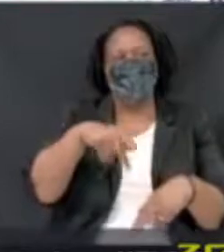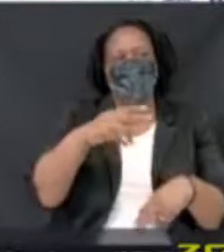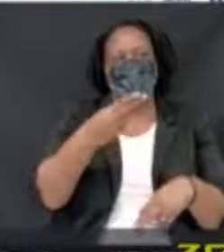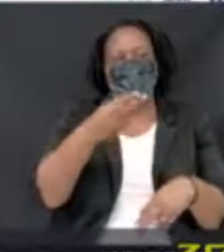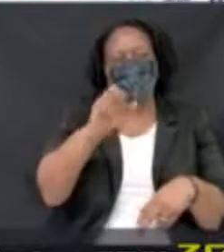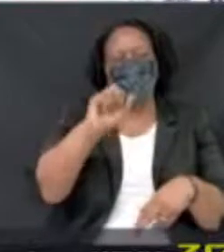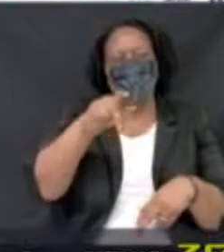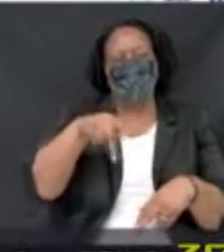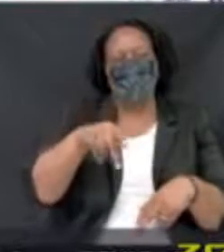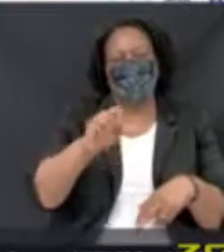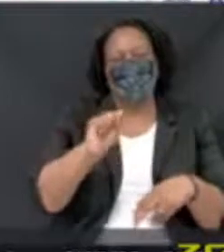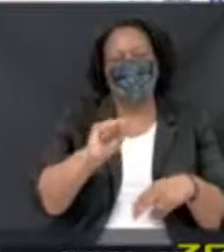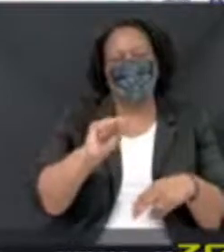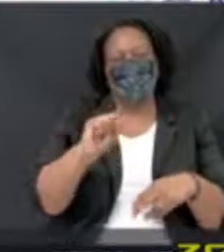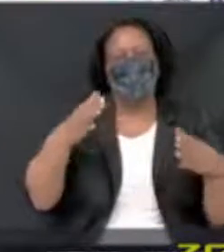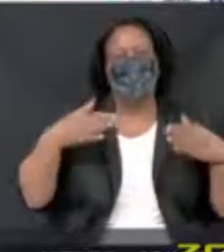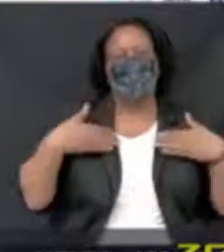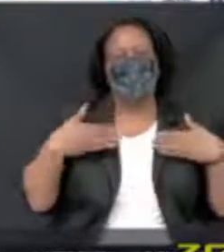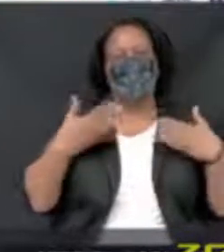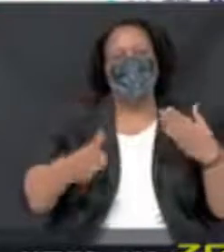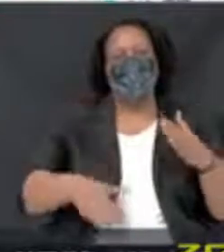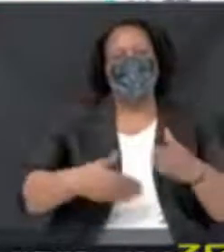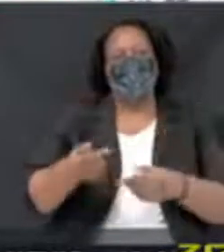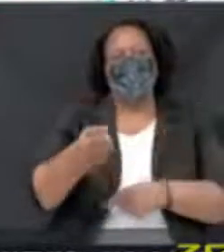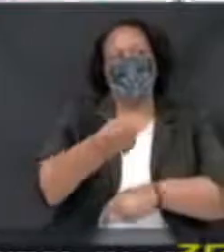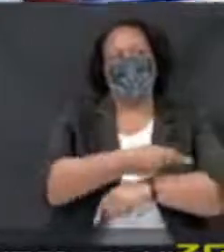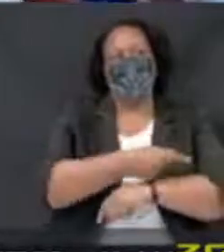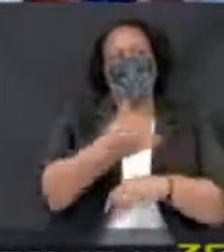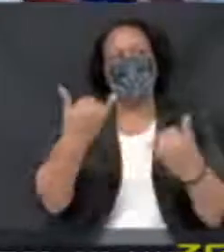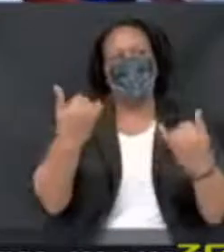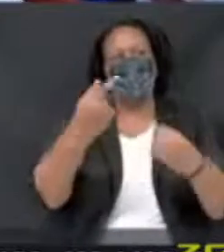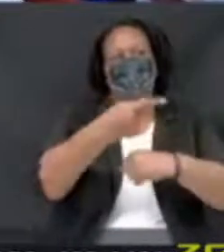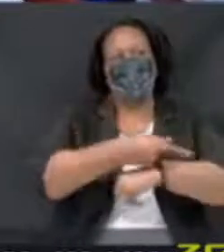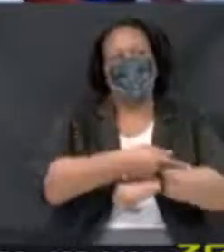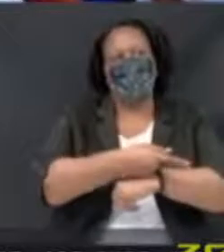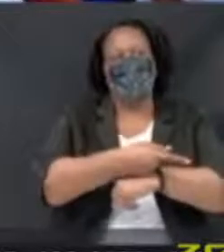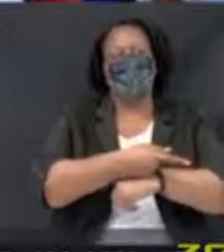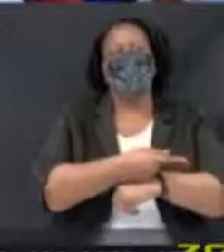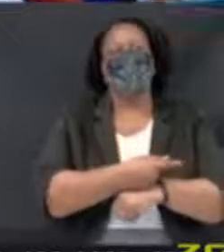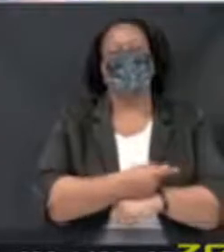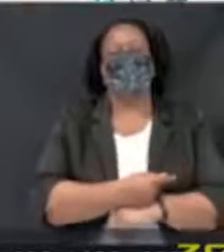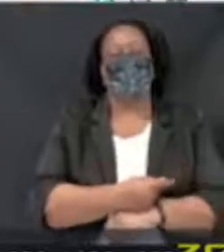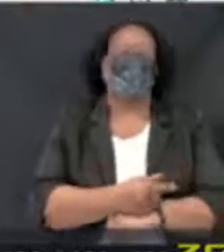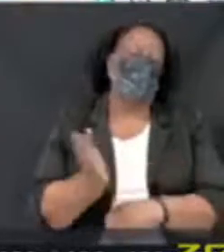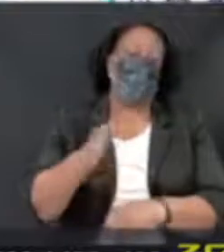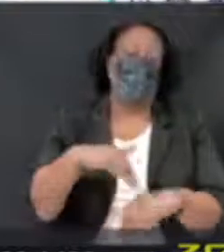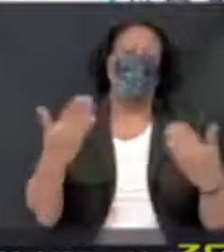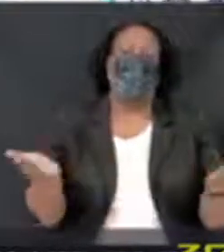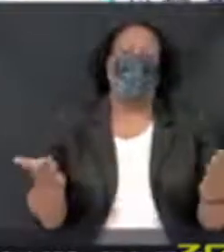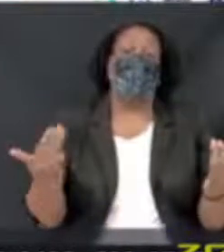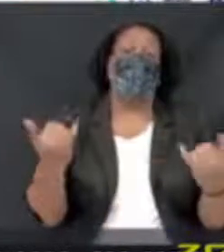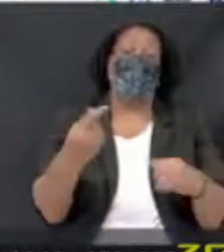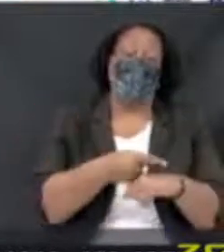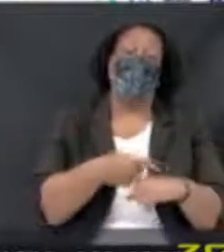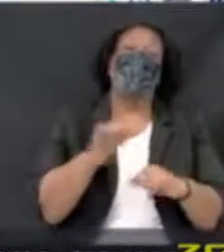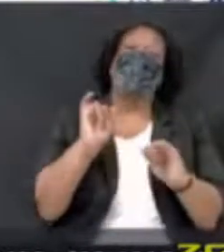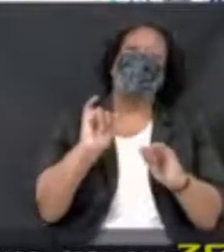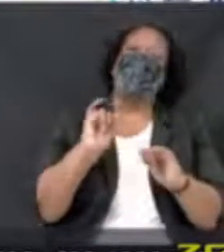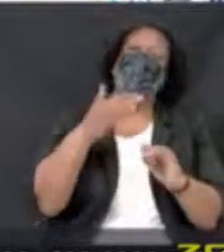in wishing her happy birthday today, and she has chosen to be here with us today. Thank you